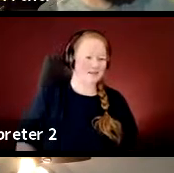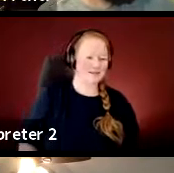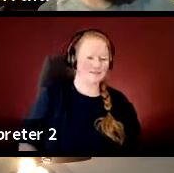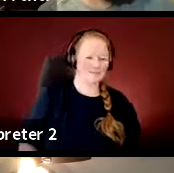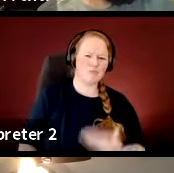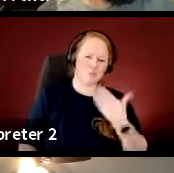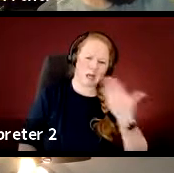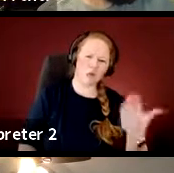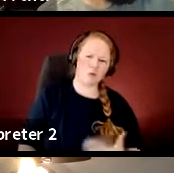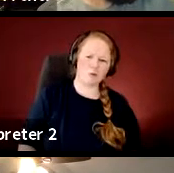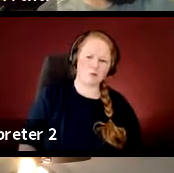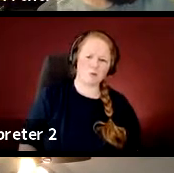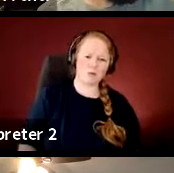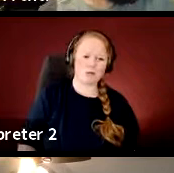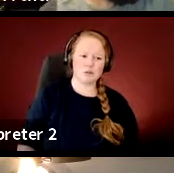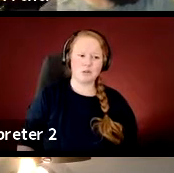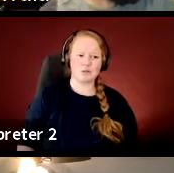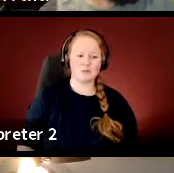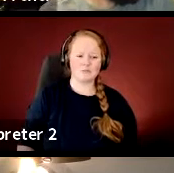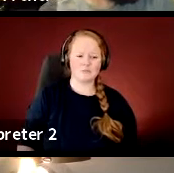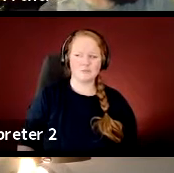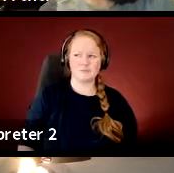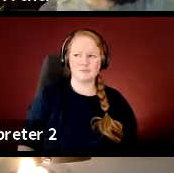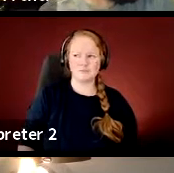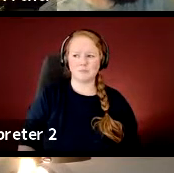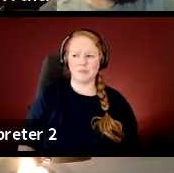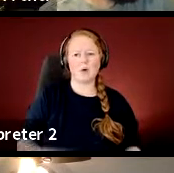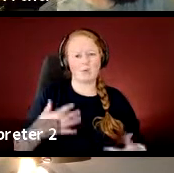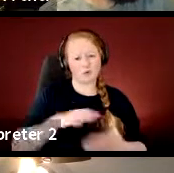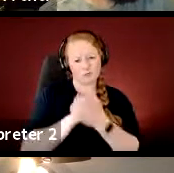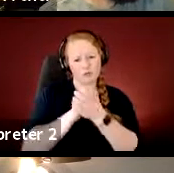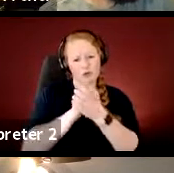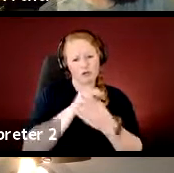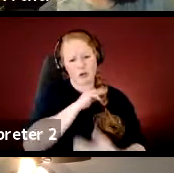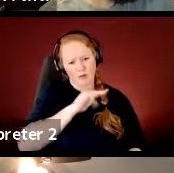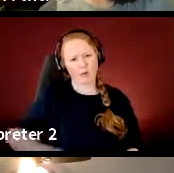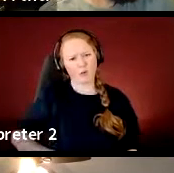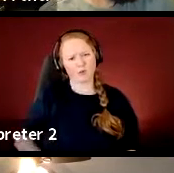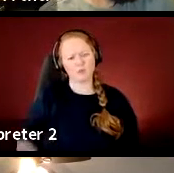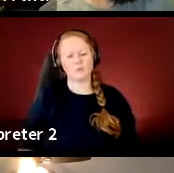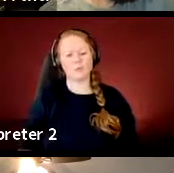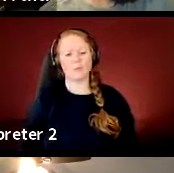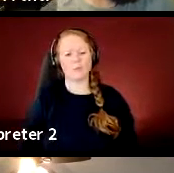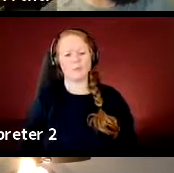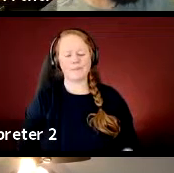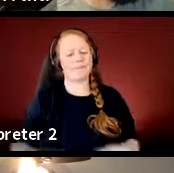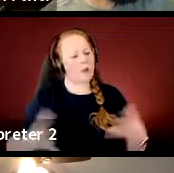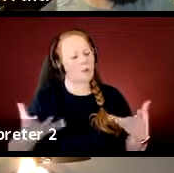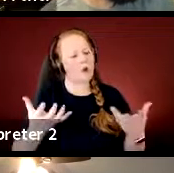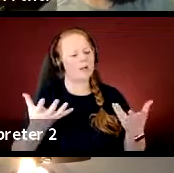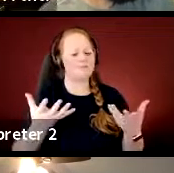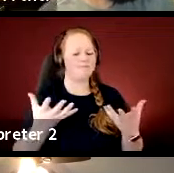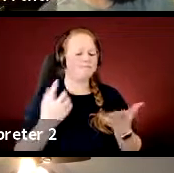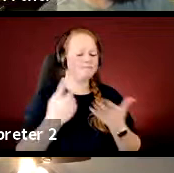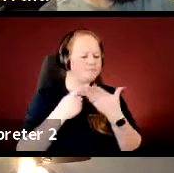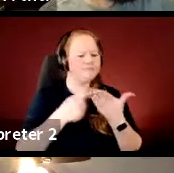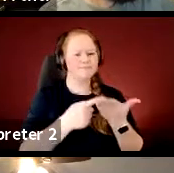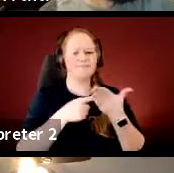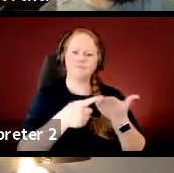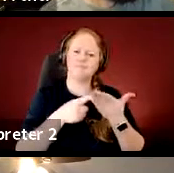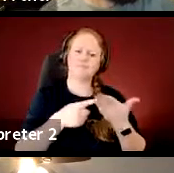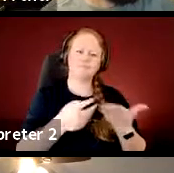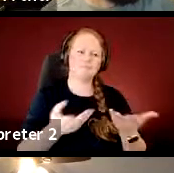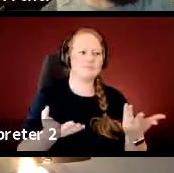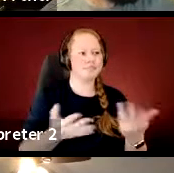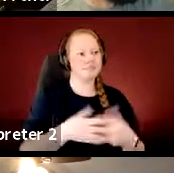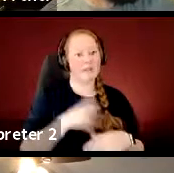Thank you. And once again, congratulations to the mayor. I just wanted to talk about, I